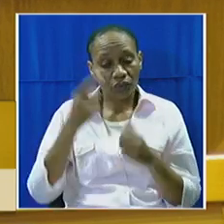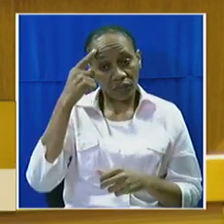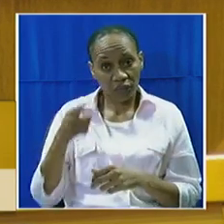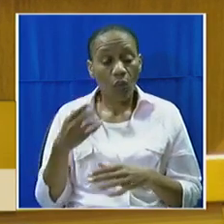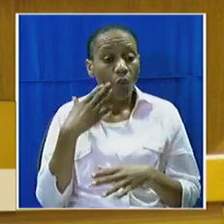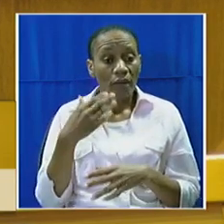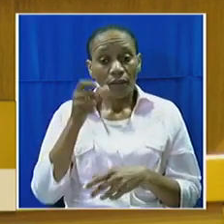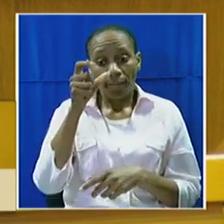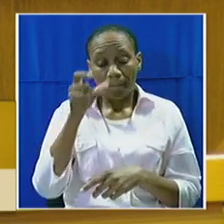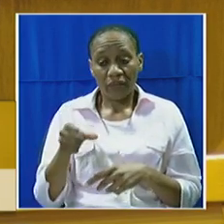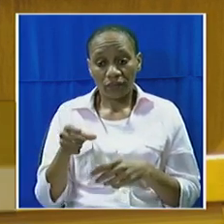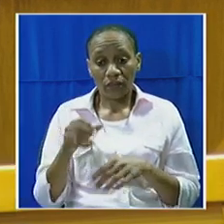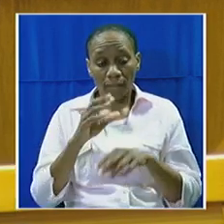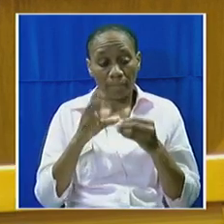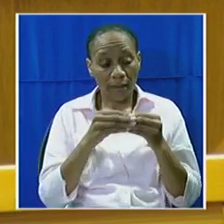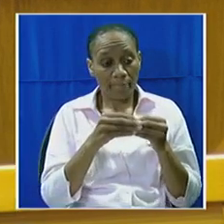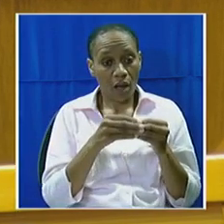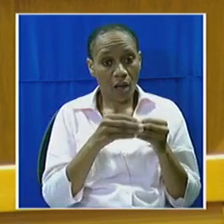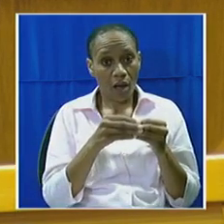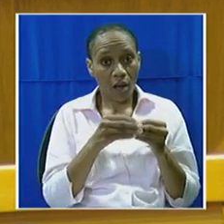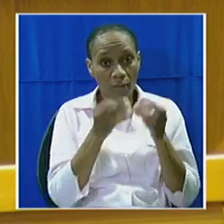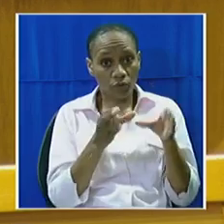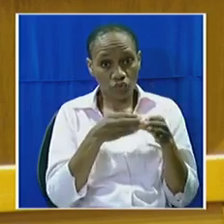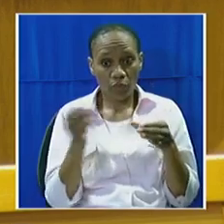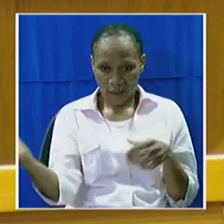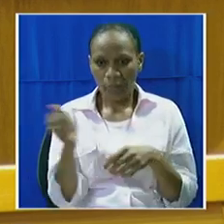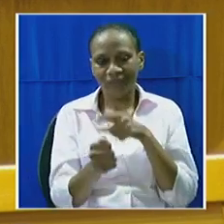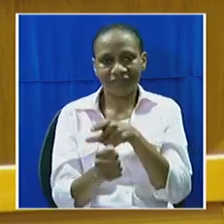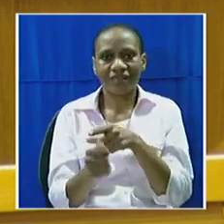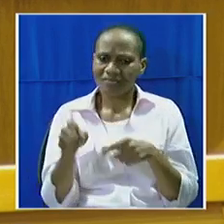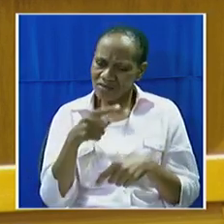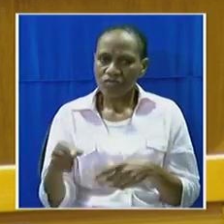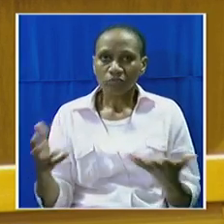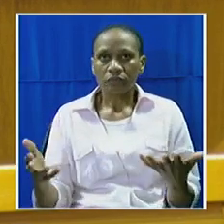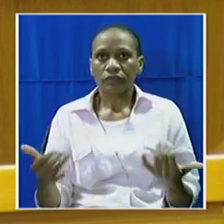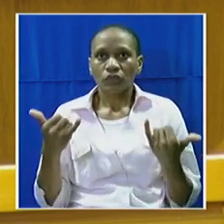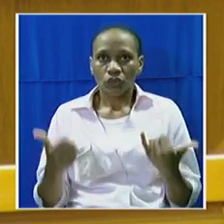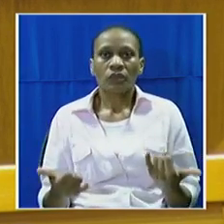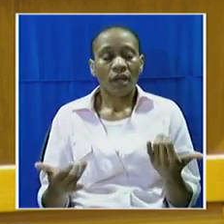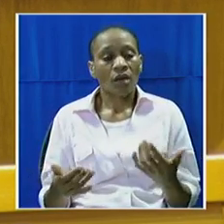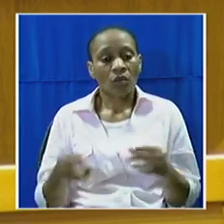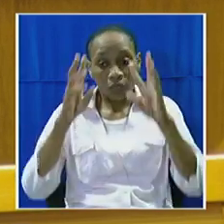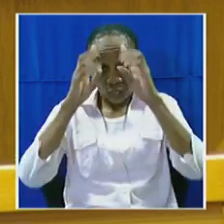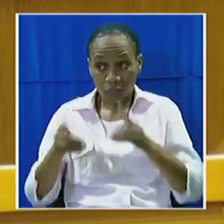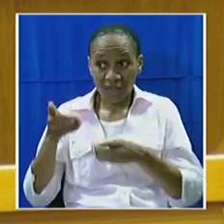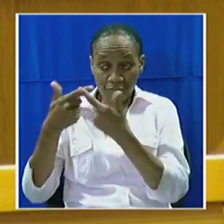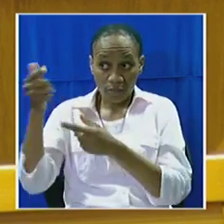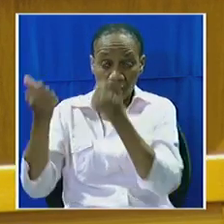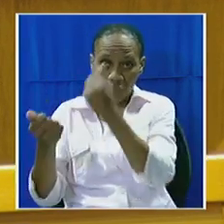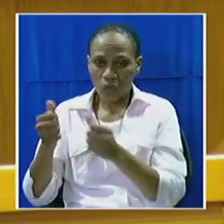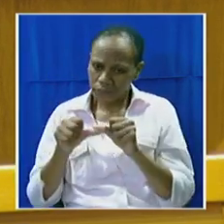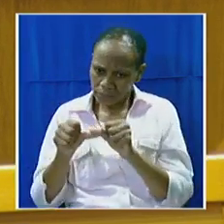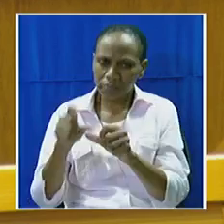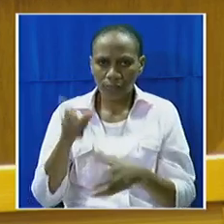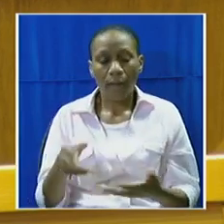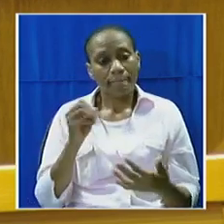to appeal was denied and no petition to appeal was ever launched, so the ruling stands. Yet the practice of